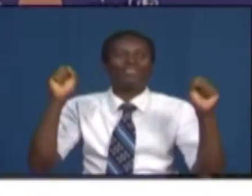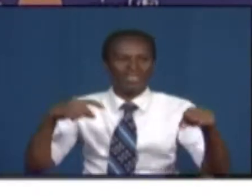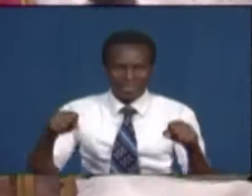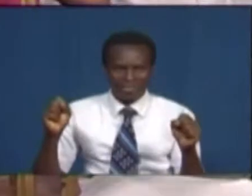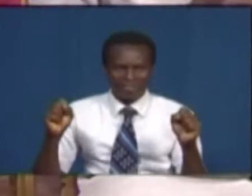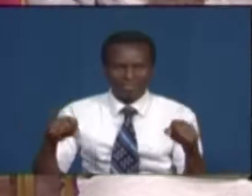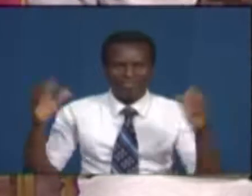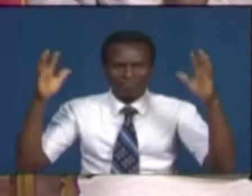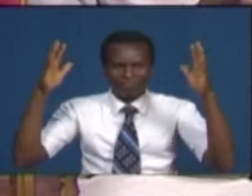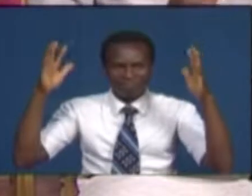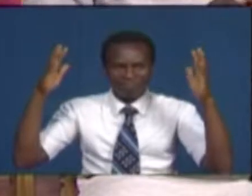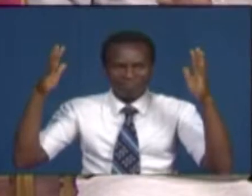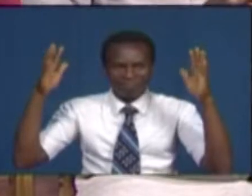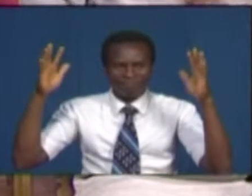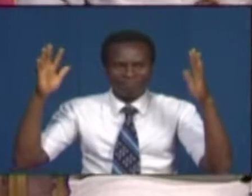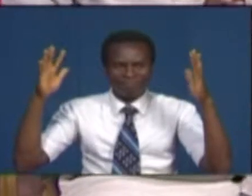we can.